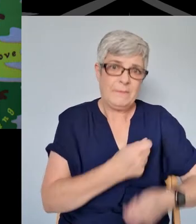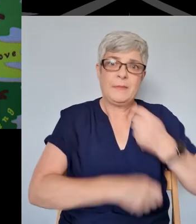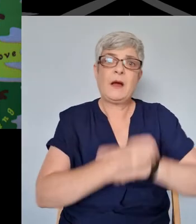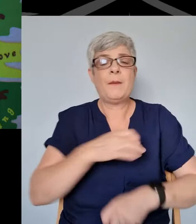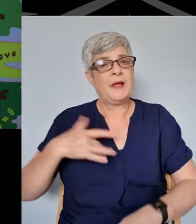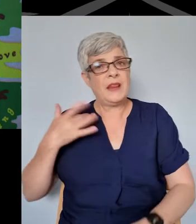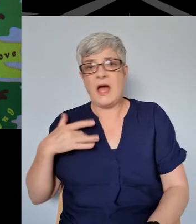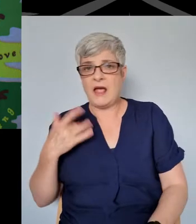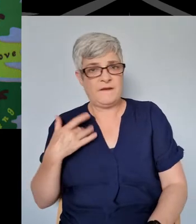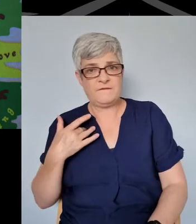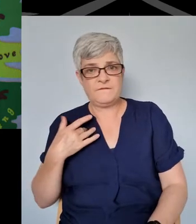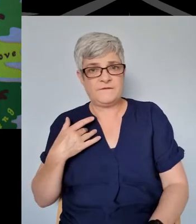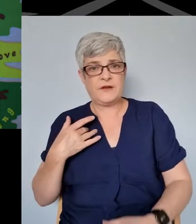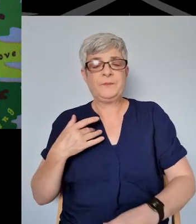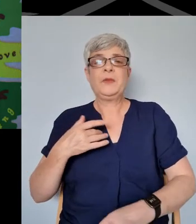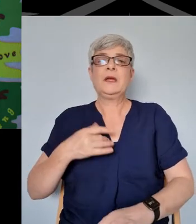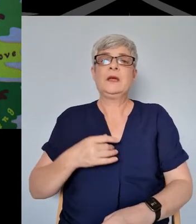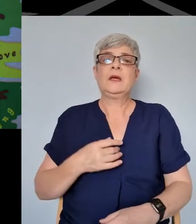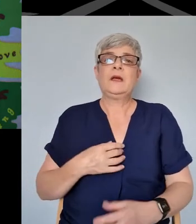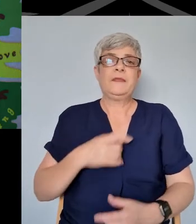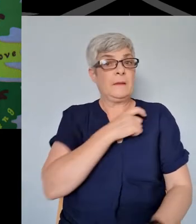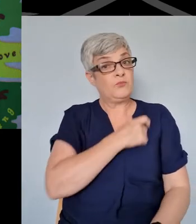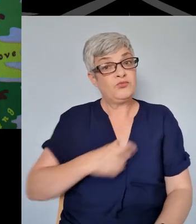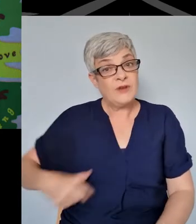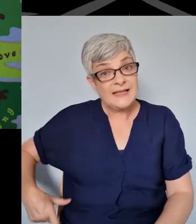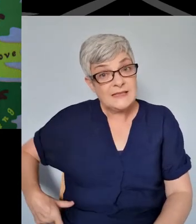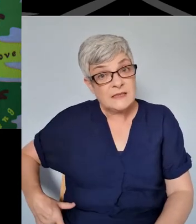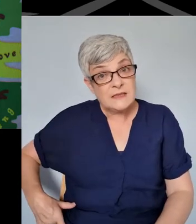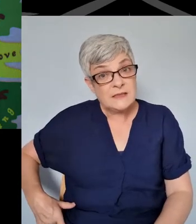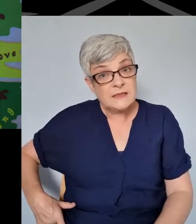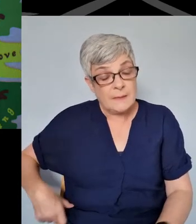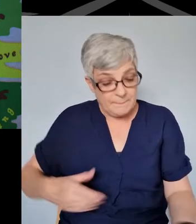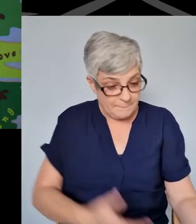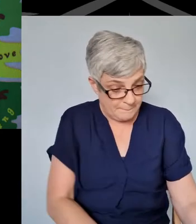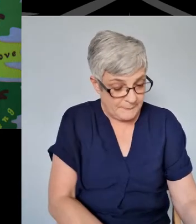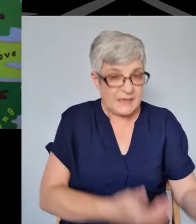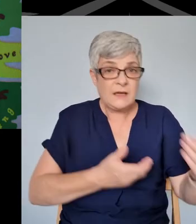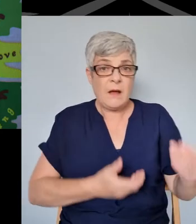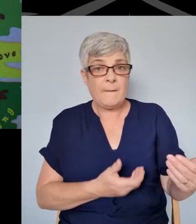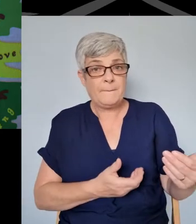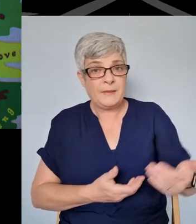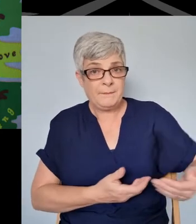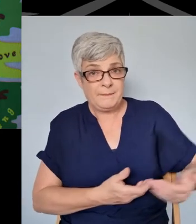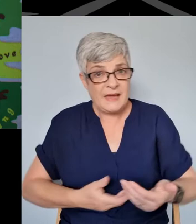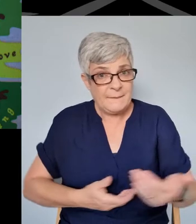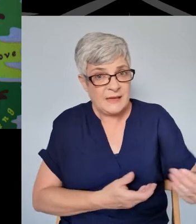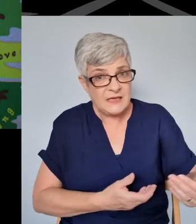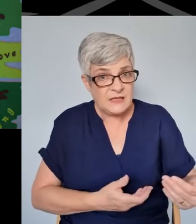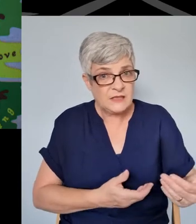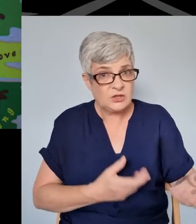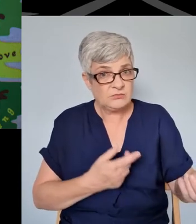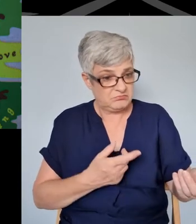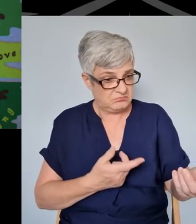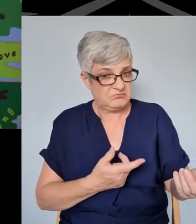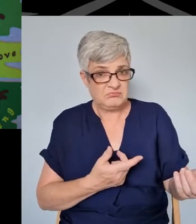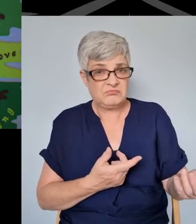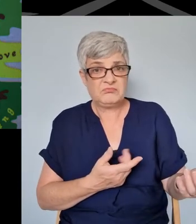The story of the prince picking up the discarded baby in chapter 16 was making exactly that